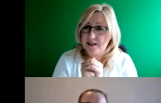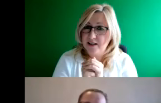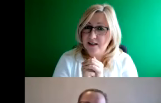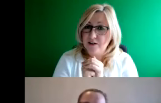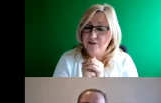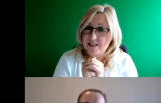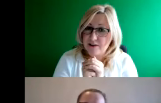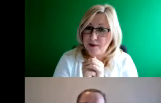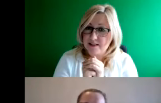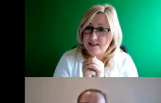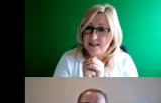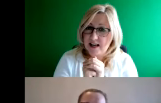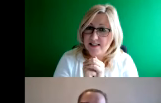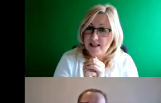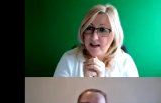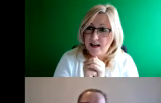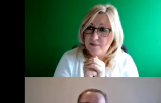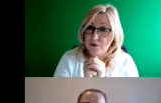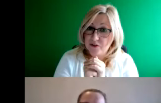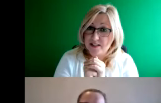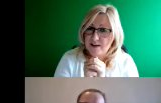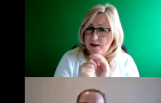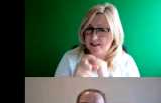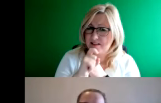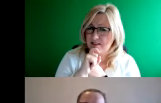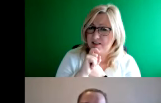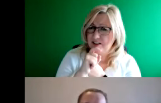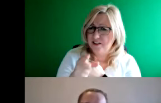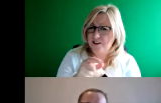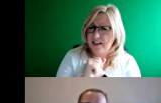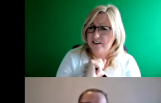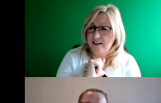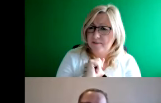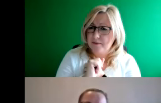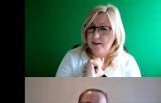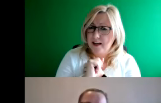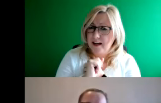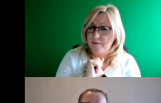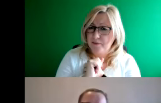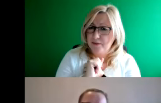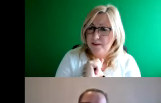was here, if a deaf person says to another deaf person, you're hearing,